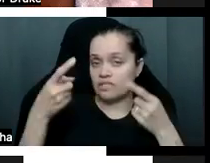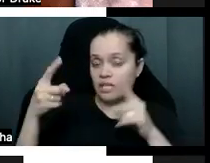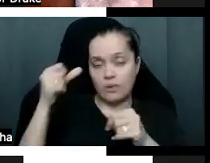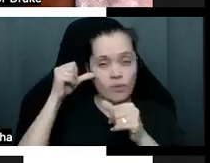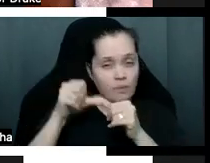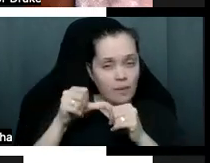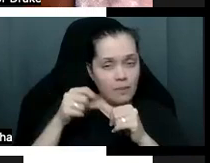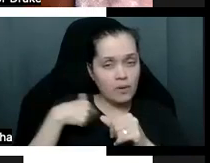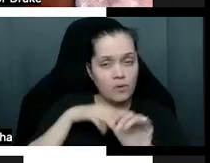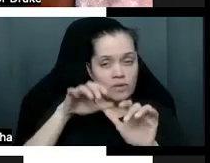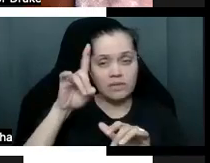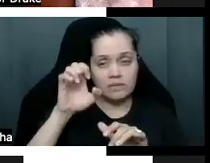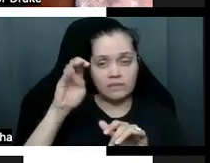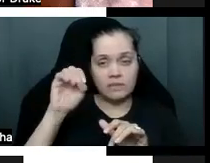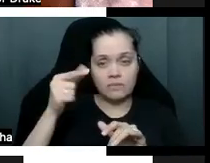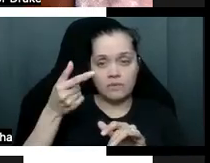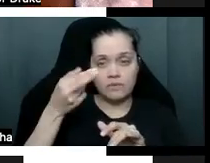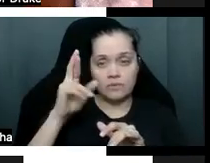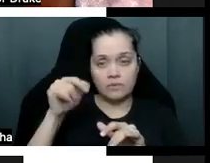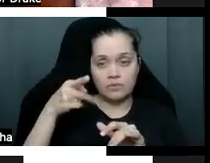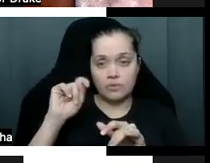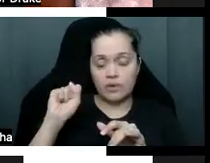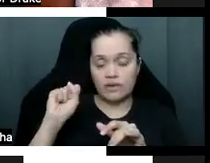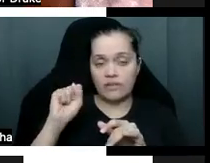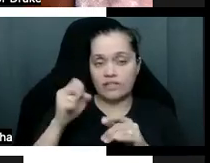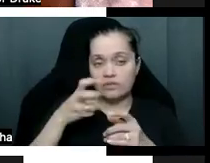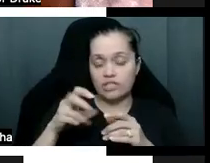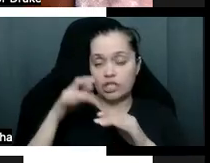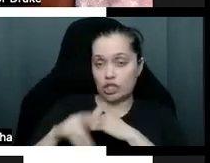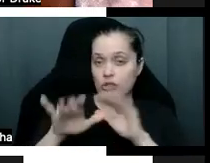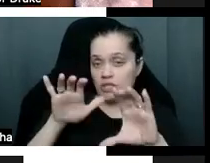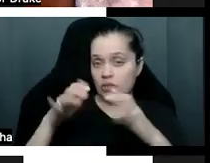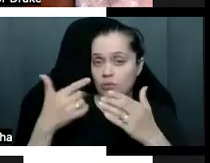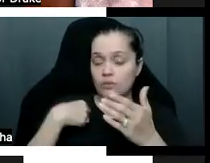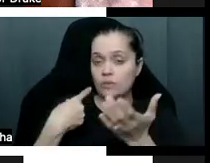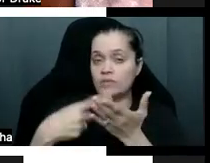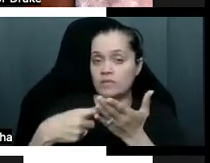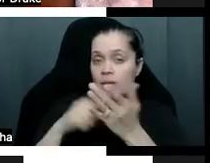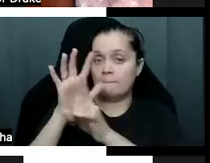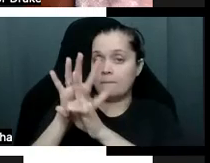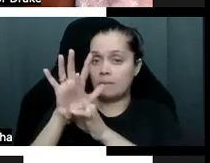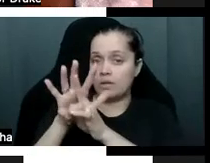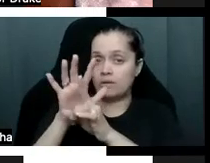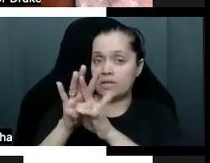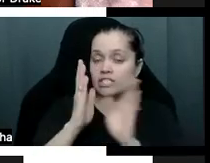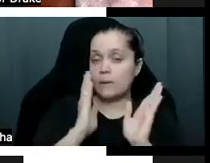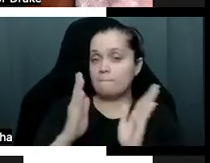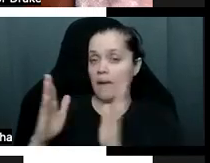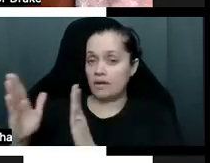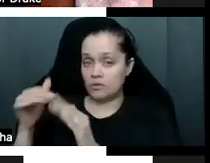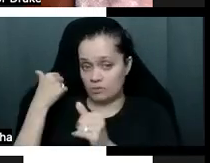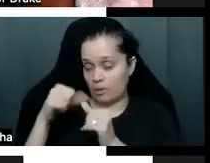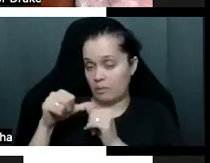that we did the demographic transition early in the course when we talked about population